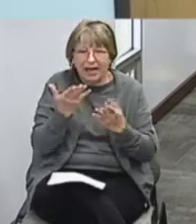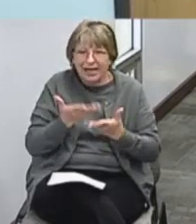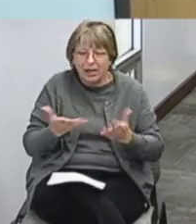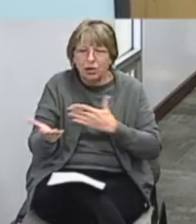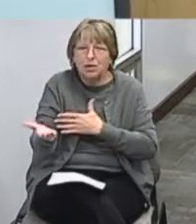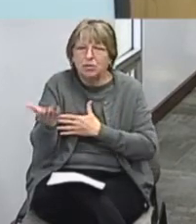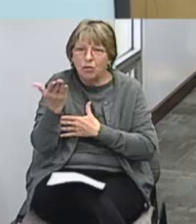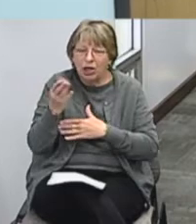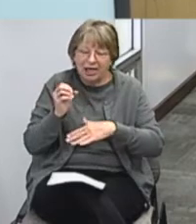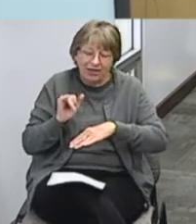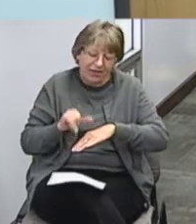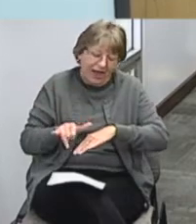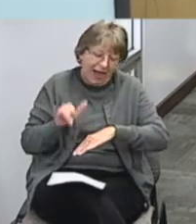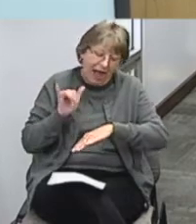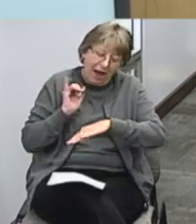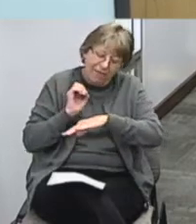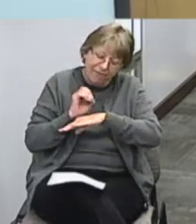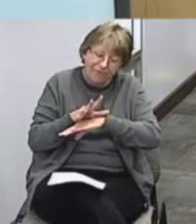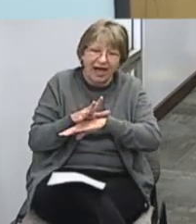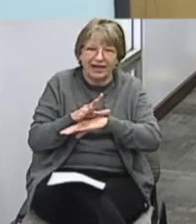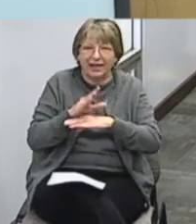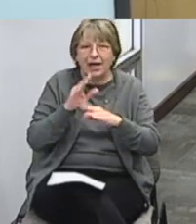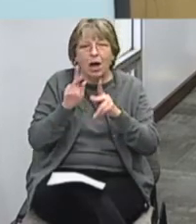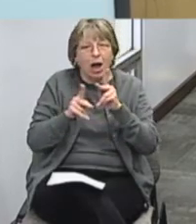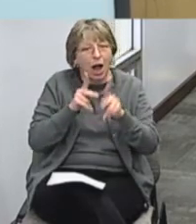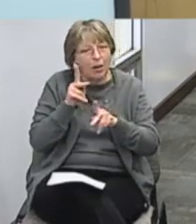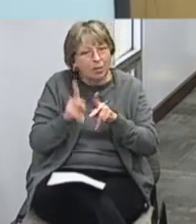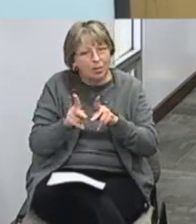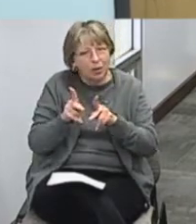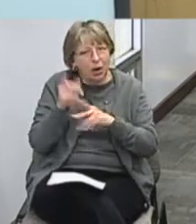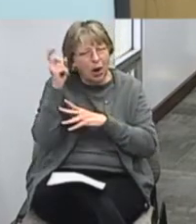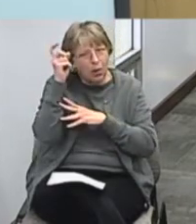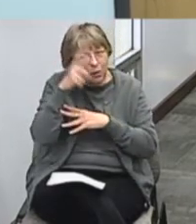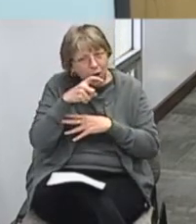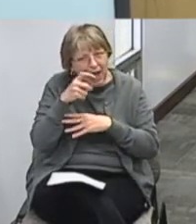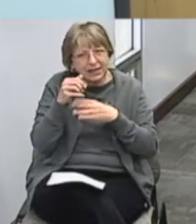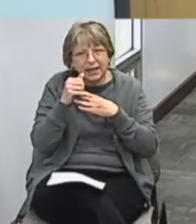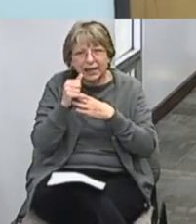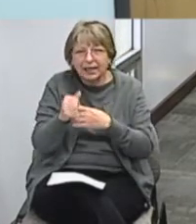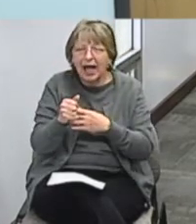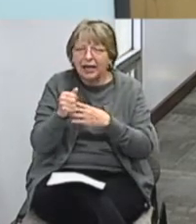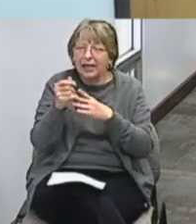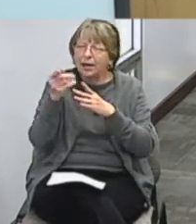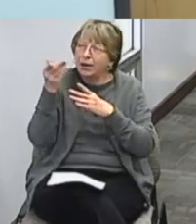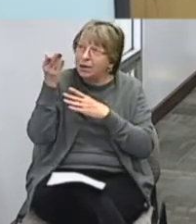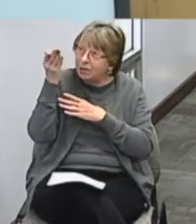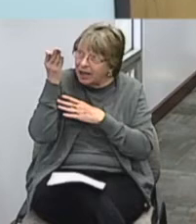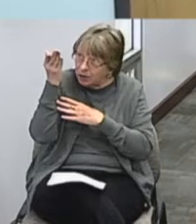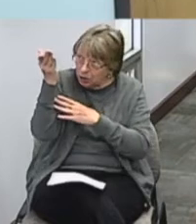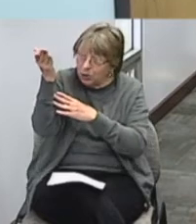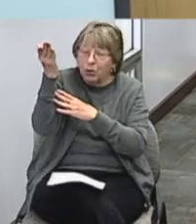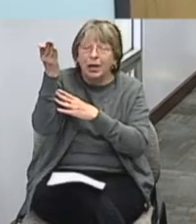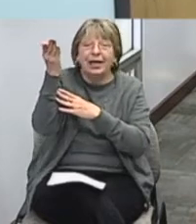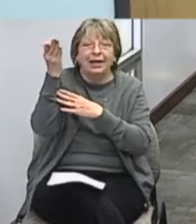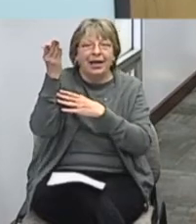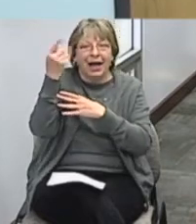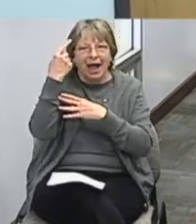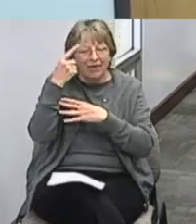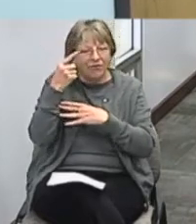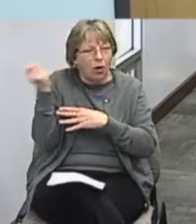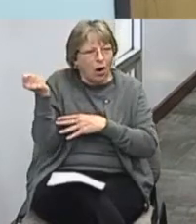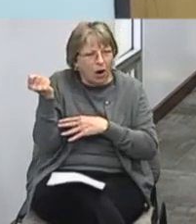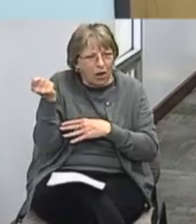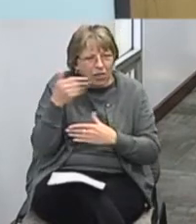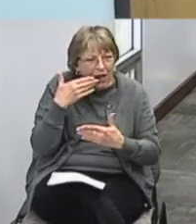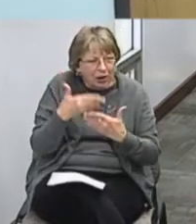our citizens would be wise ones, guided by you, with input from our community on what's good for all of us. Again,